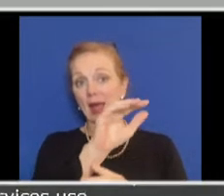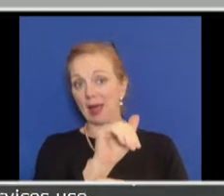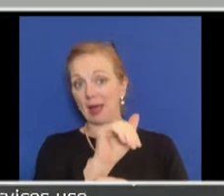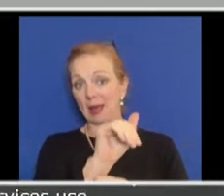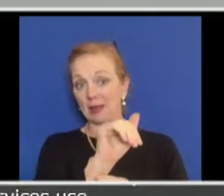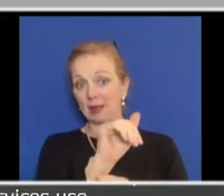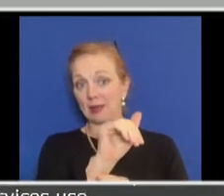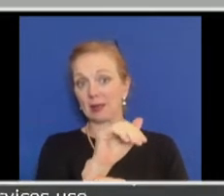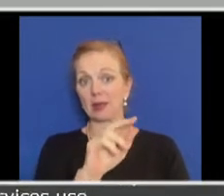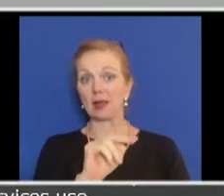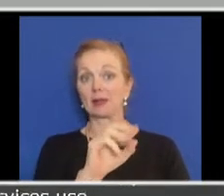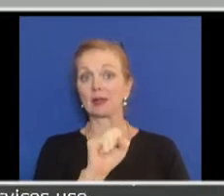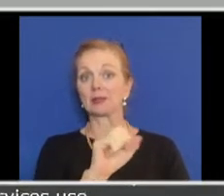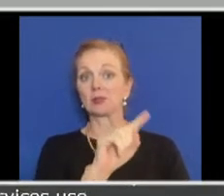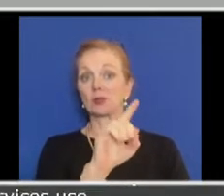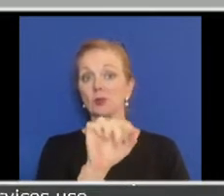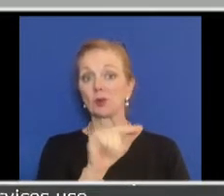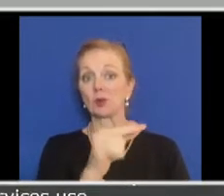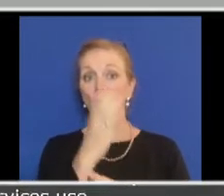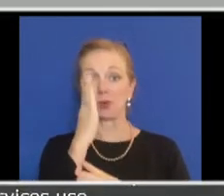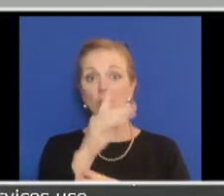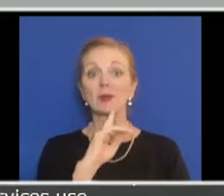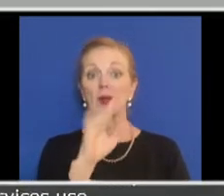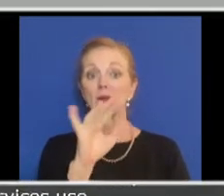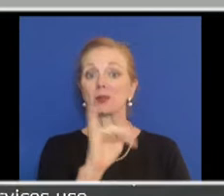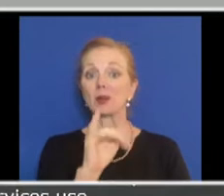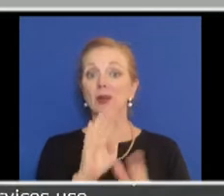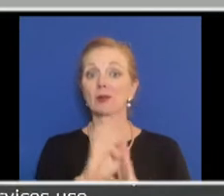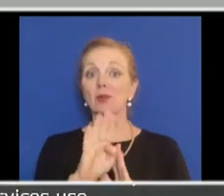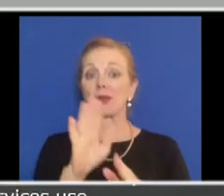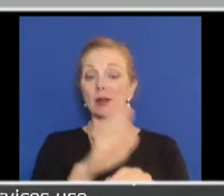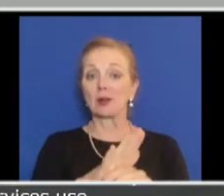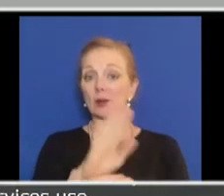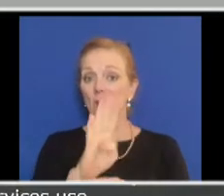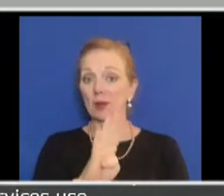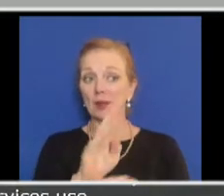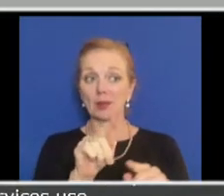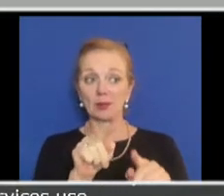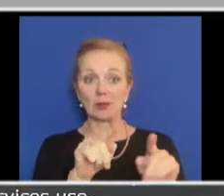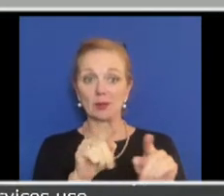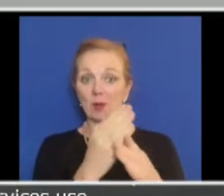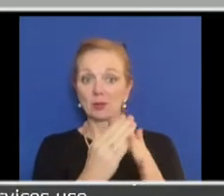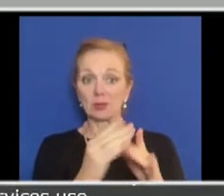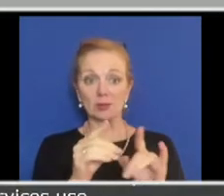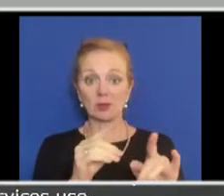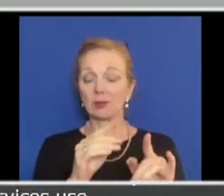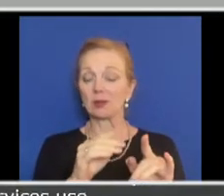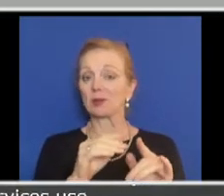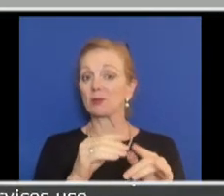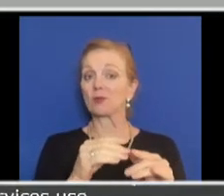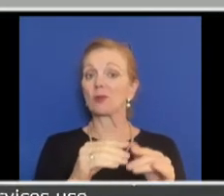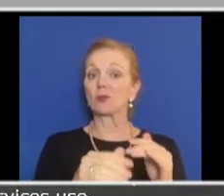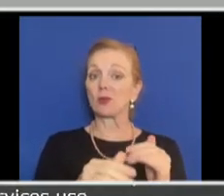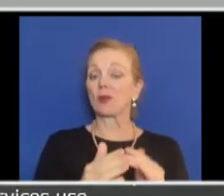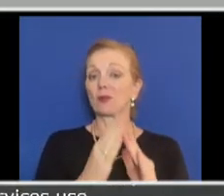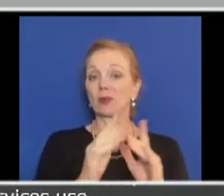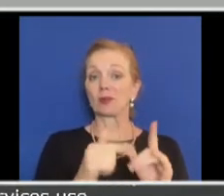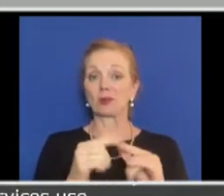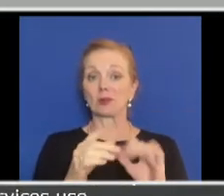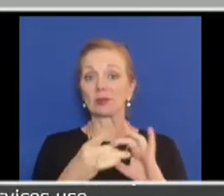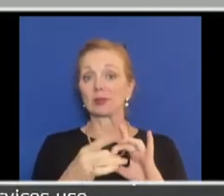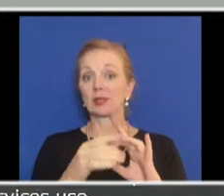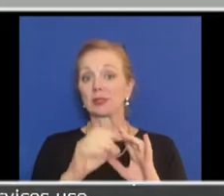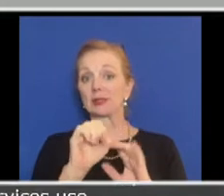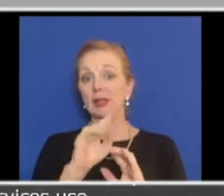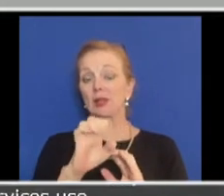where the NS zoning would be as well as Development Area B those are the two Parcels that have their predominant frontages either along Steel Creek Road